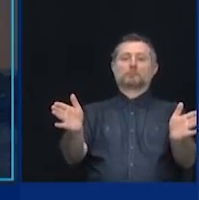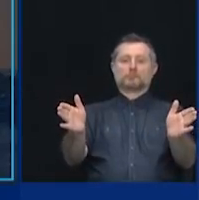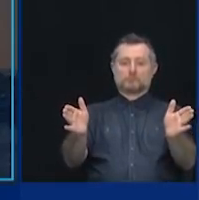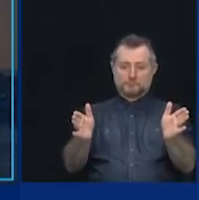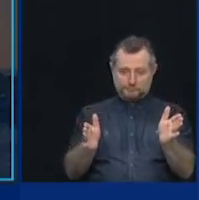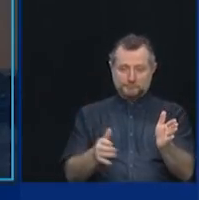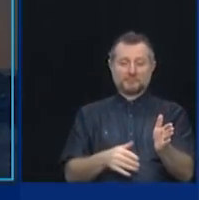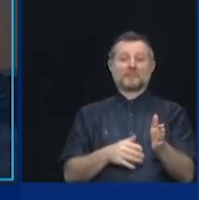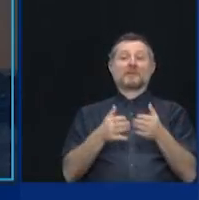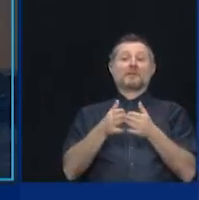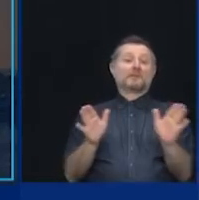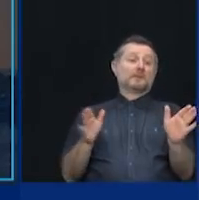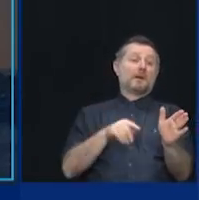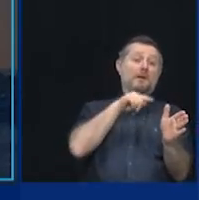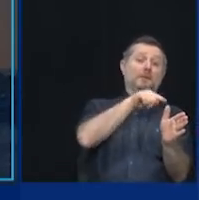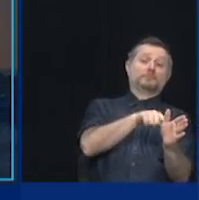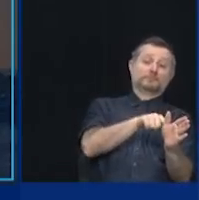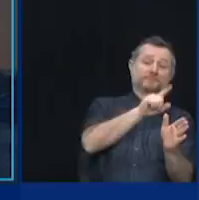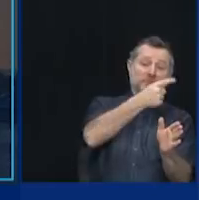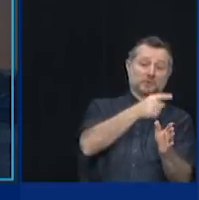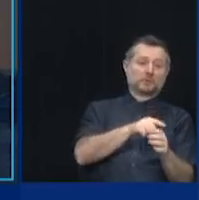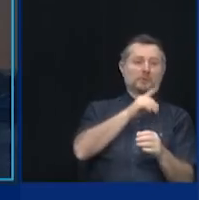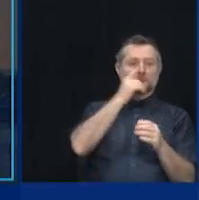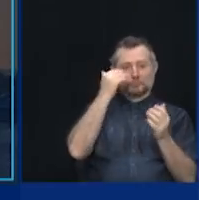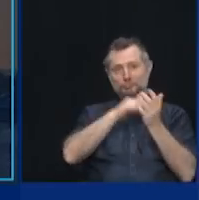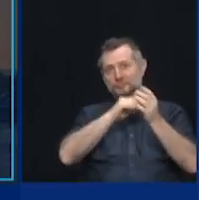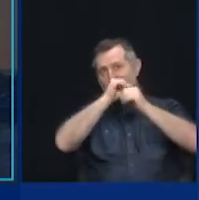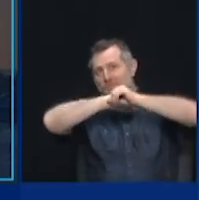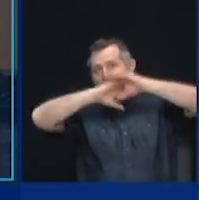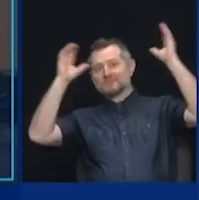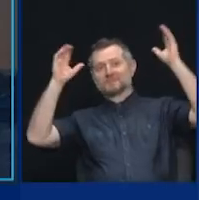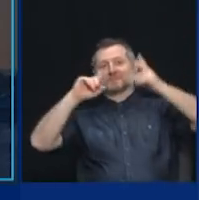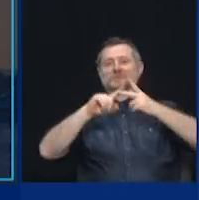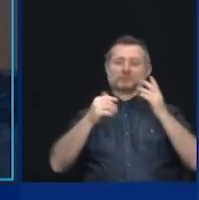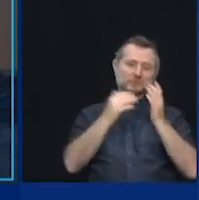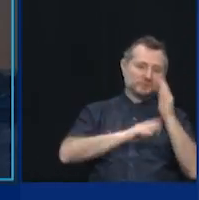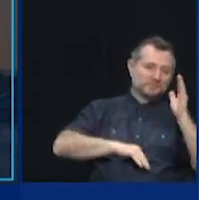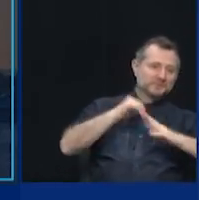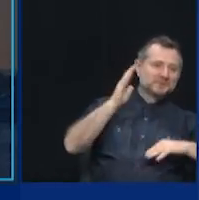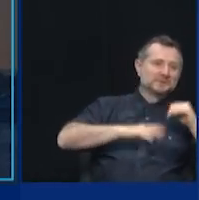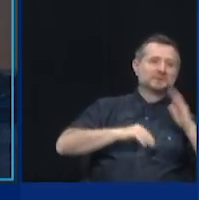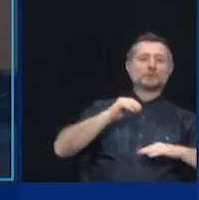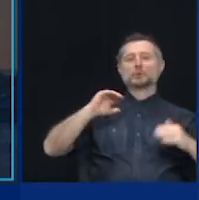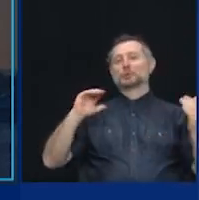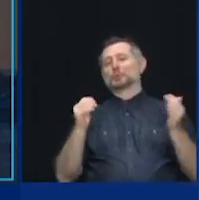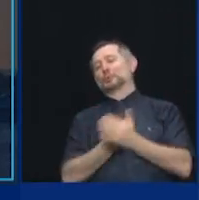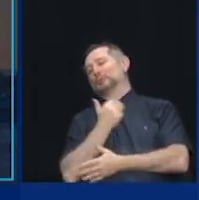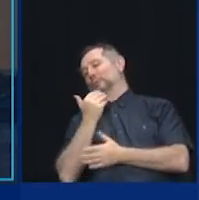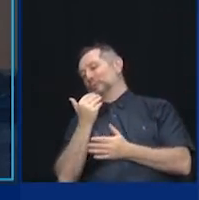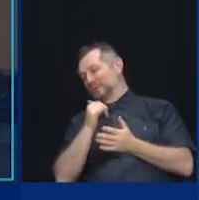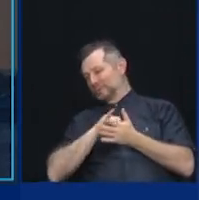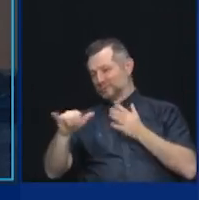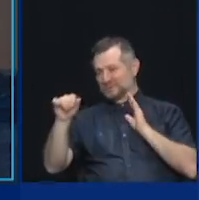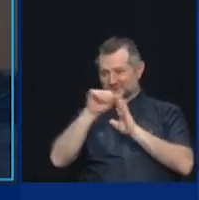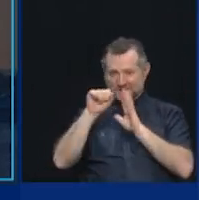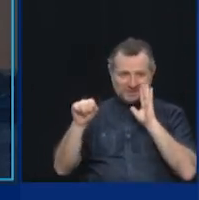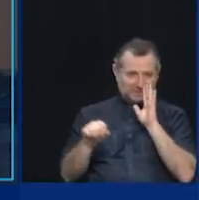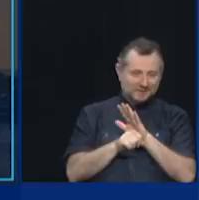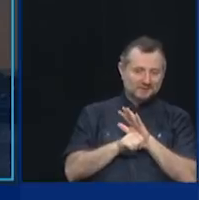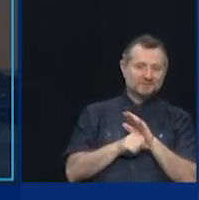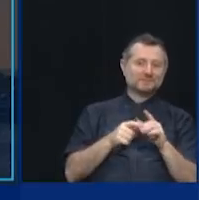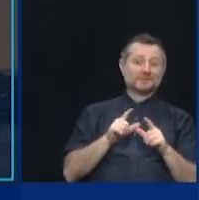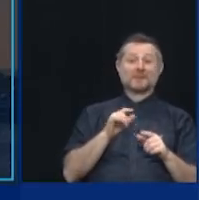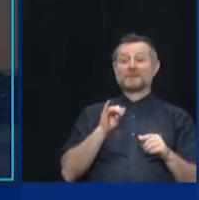One, reimagine, rebuild, and renew New York. Everyone talks about